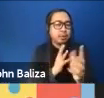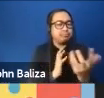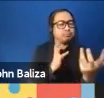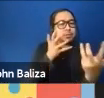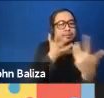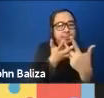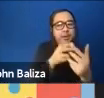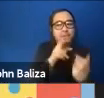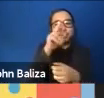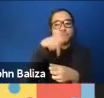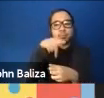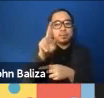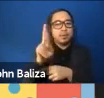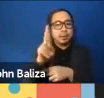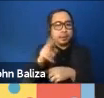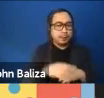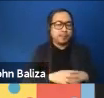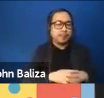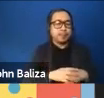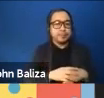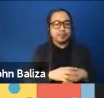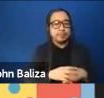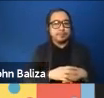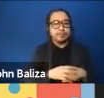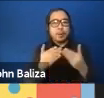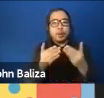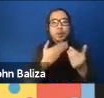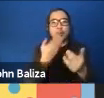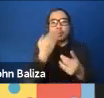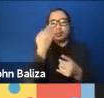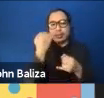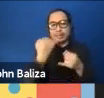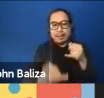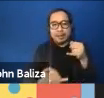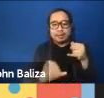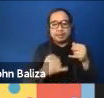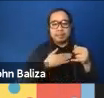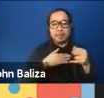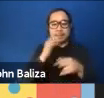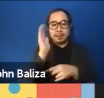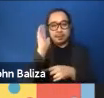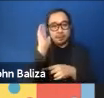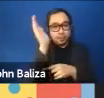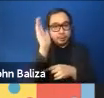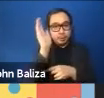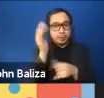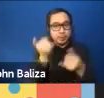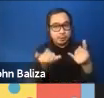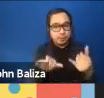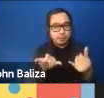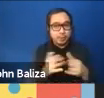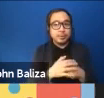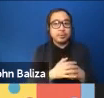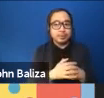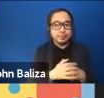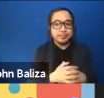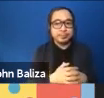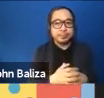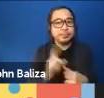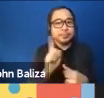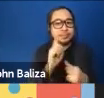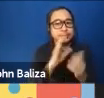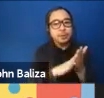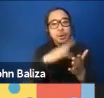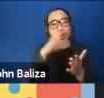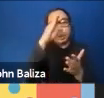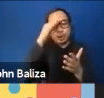That's come to almost the last of my presentation today is what we learned from this